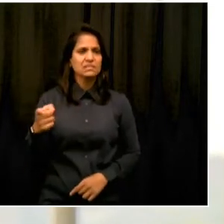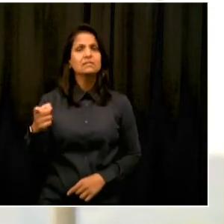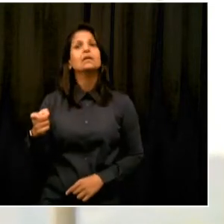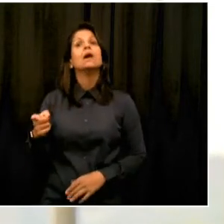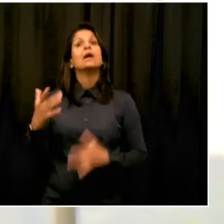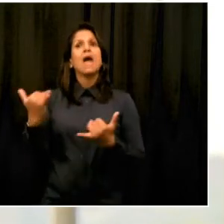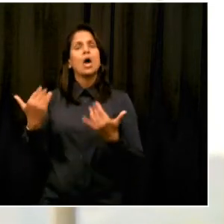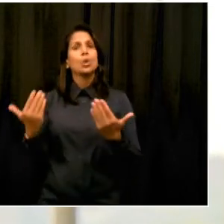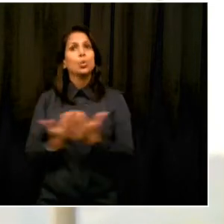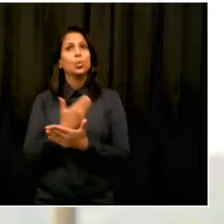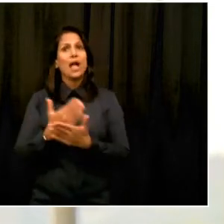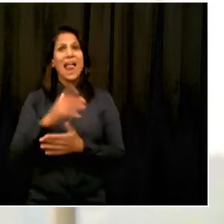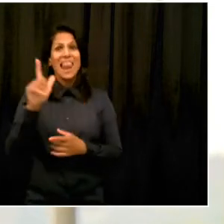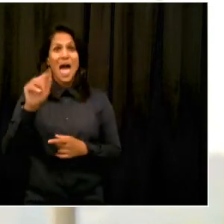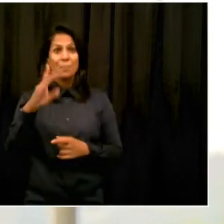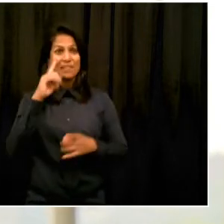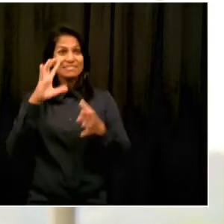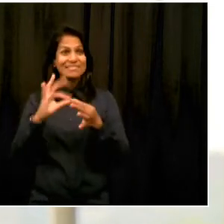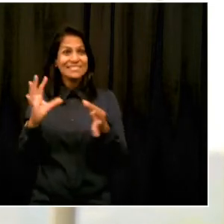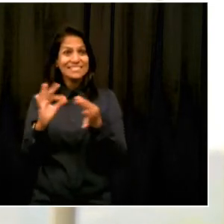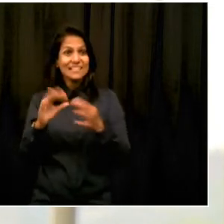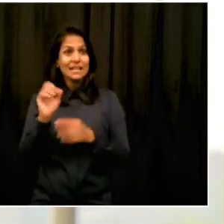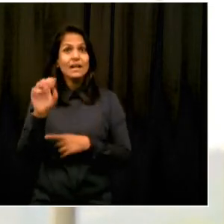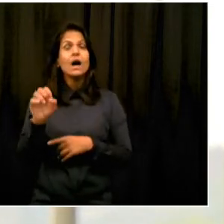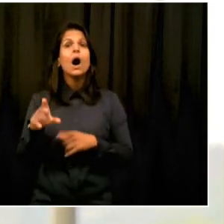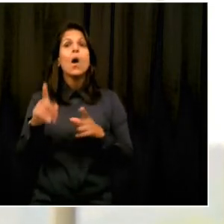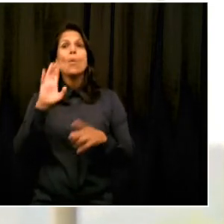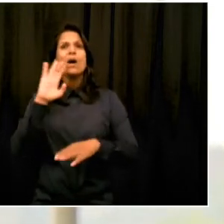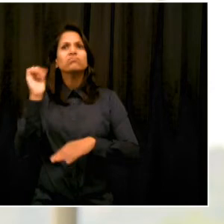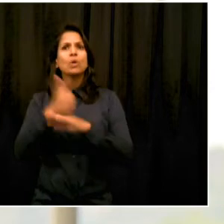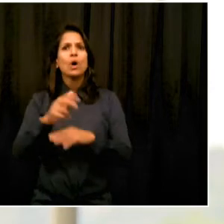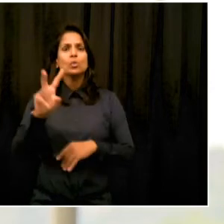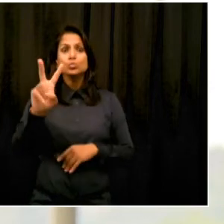schools opening, or the schools opening next week?